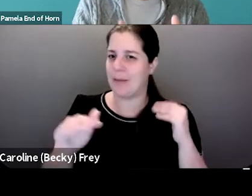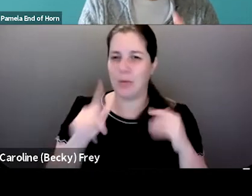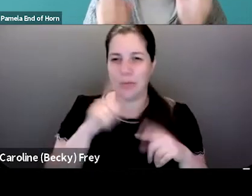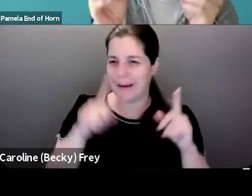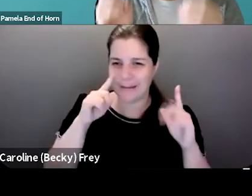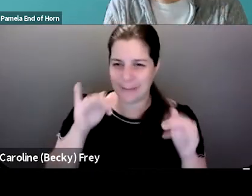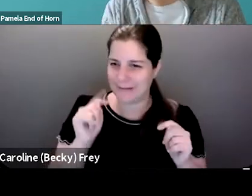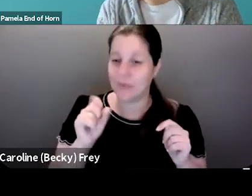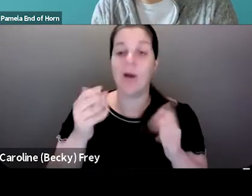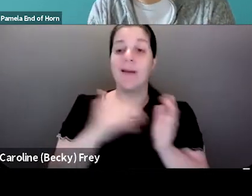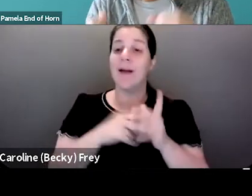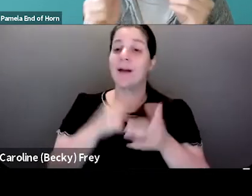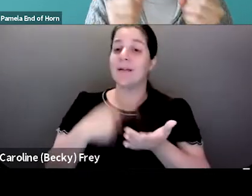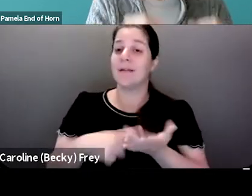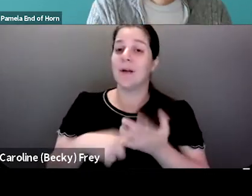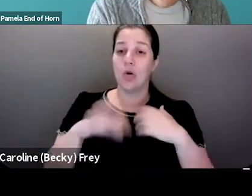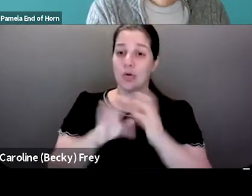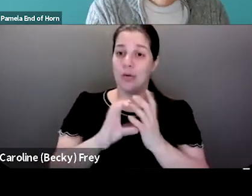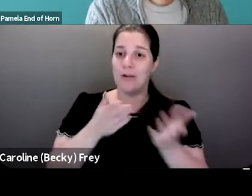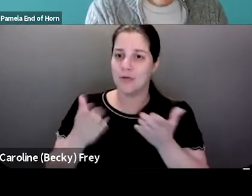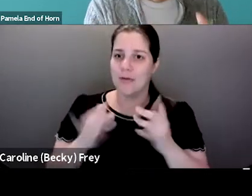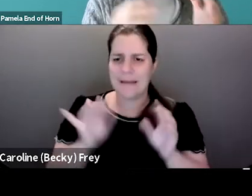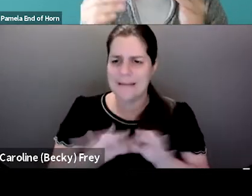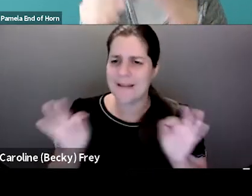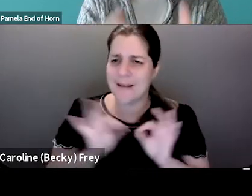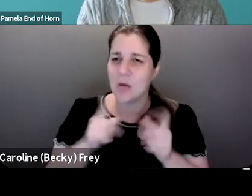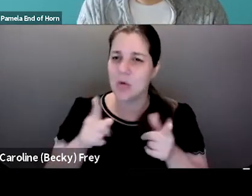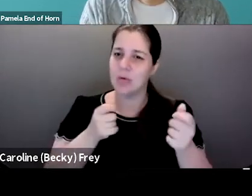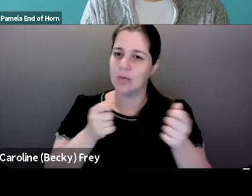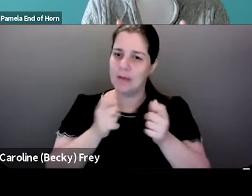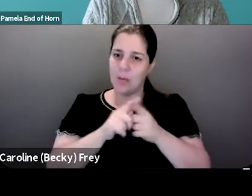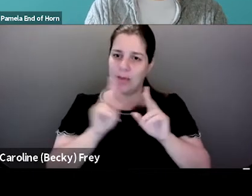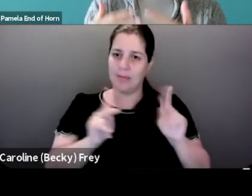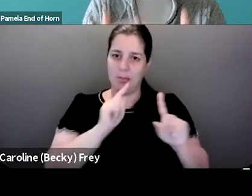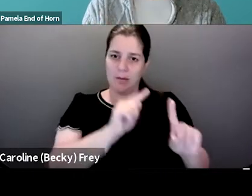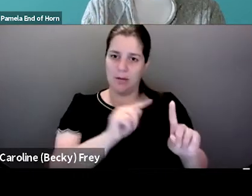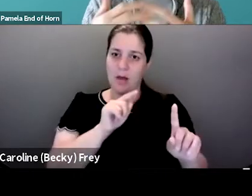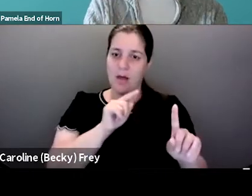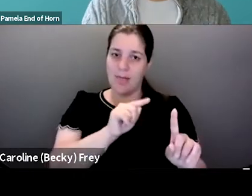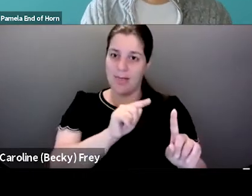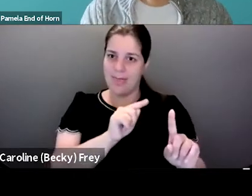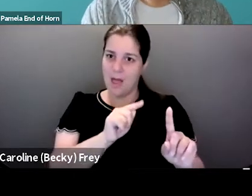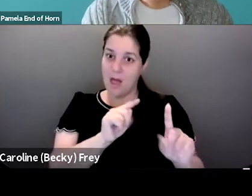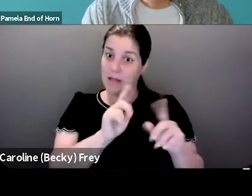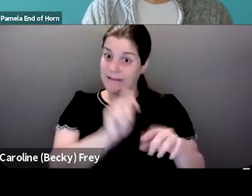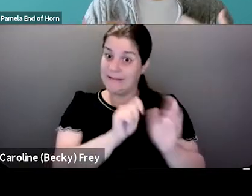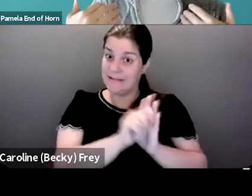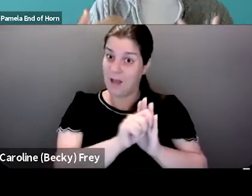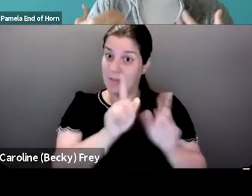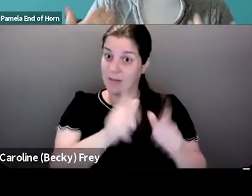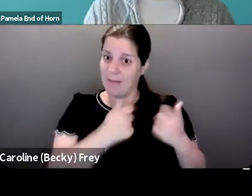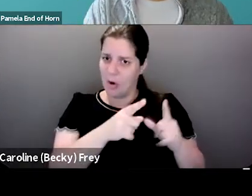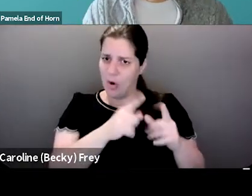looking at crisis services, this is key because you're dealing with an individual who's meeting you at a time in their life in which they are in